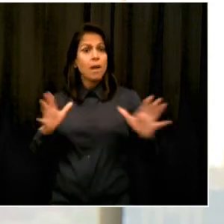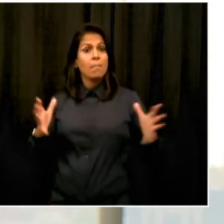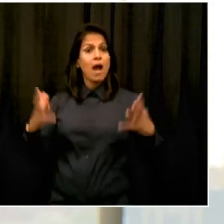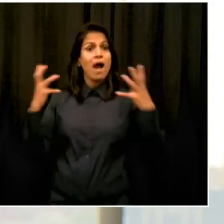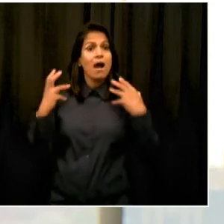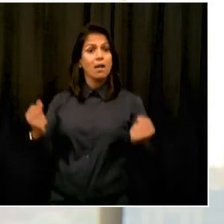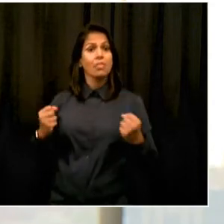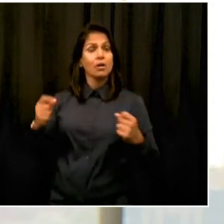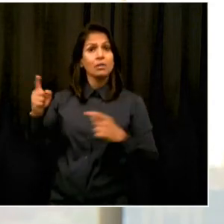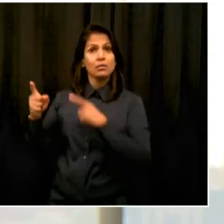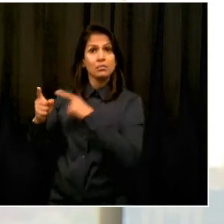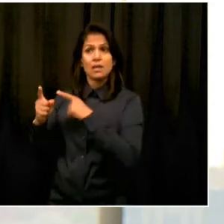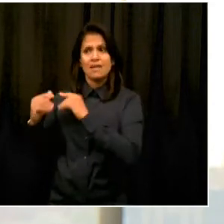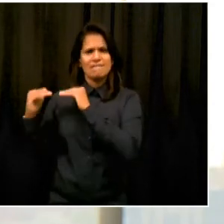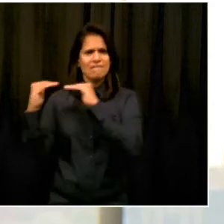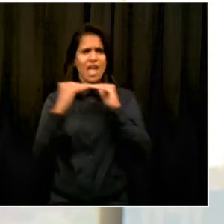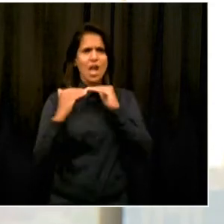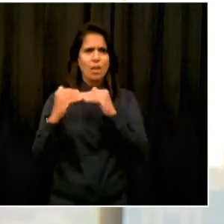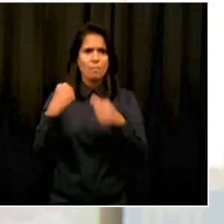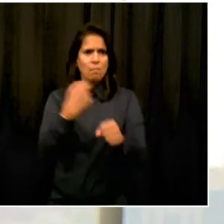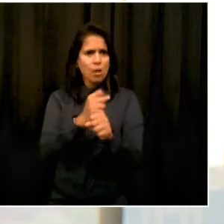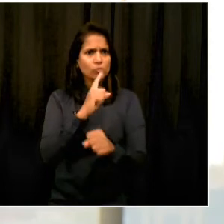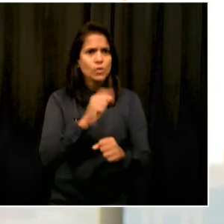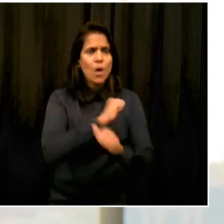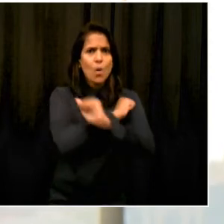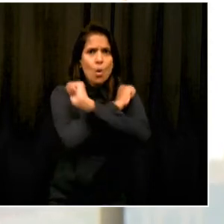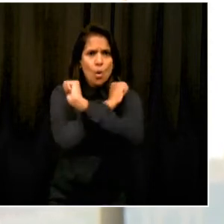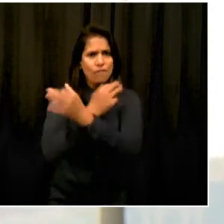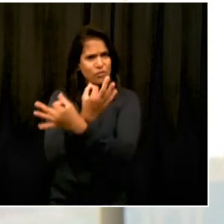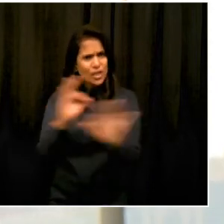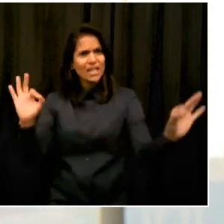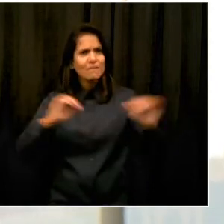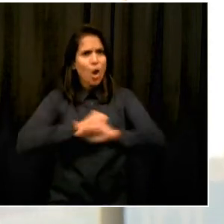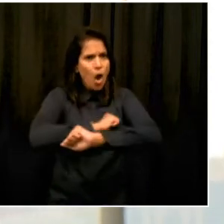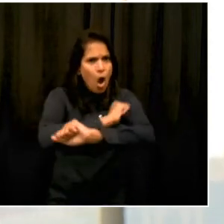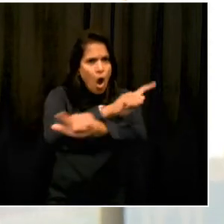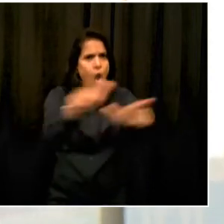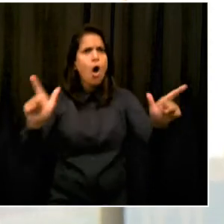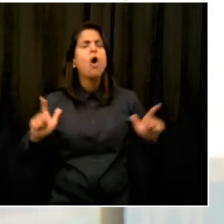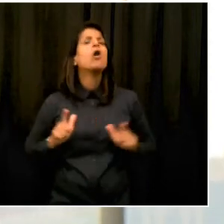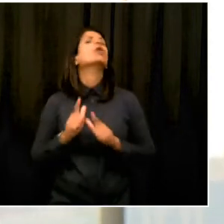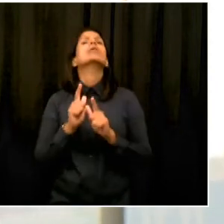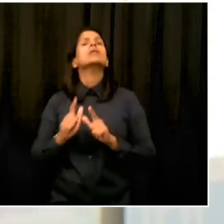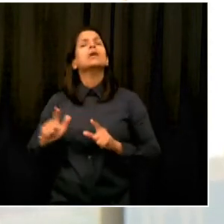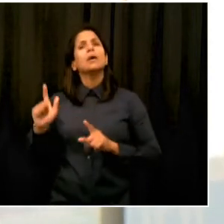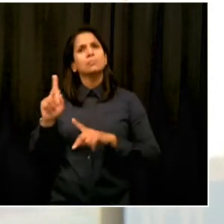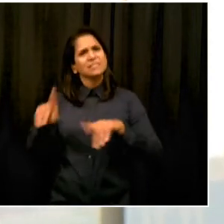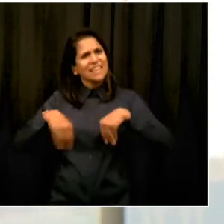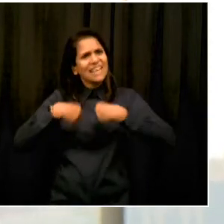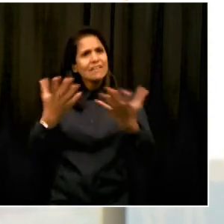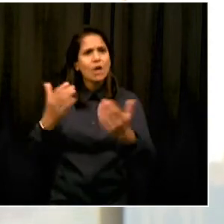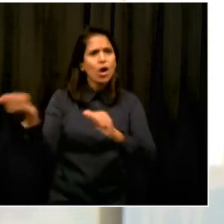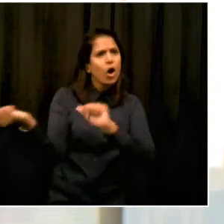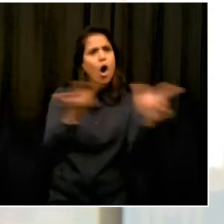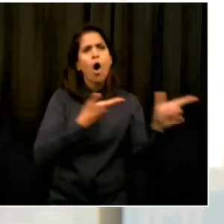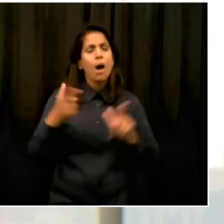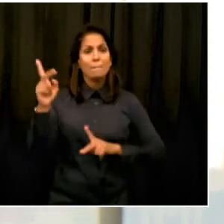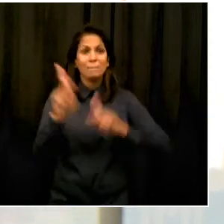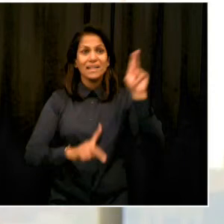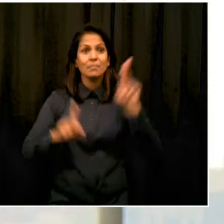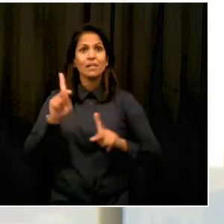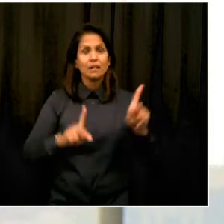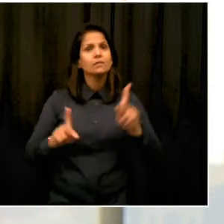not something we fully understood before this crisis. Let's be clear. Public health is economic